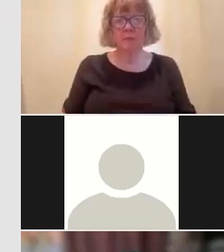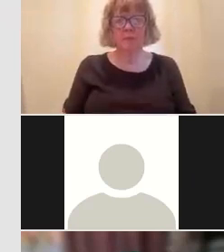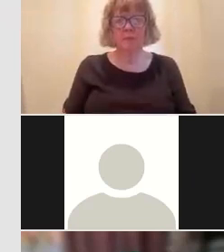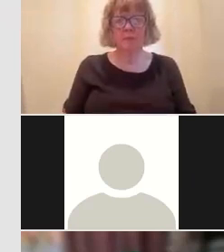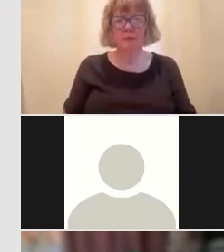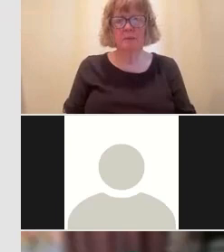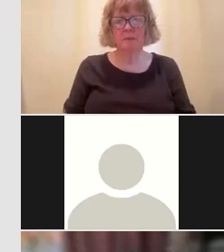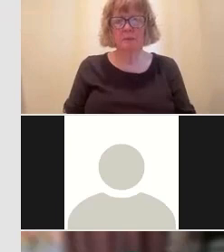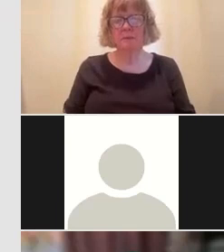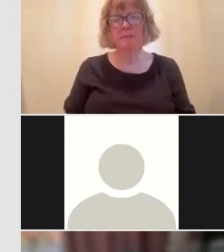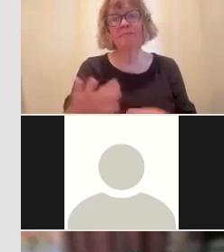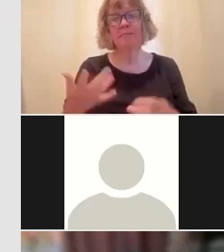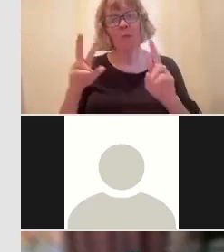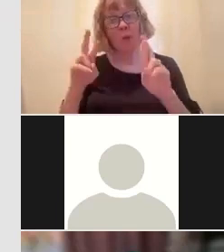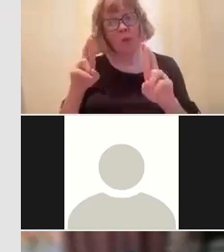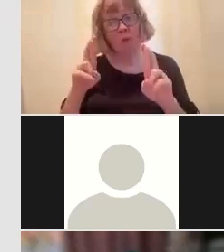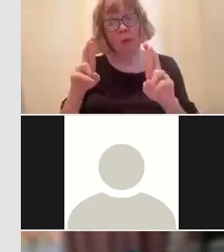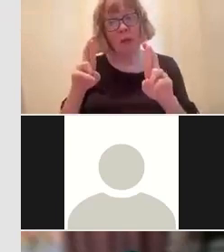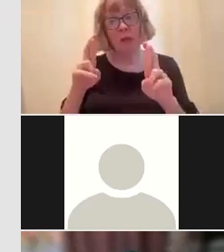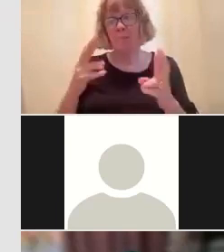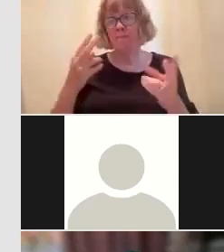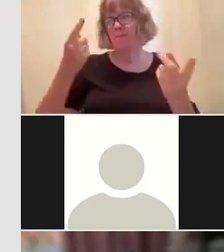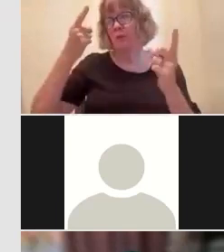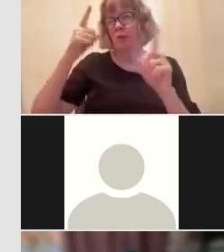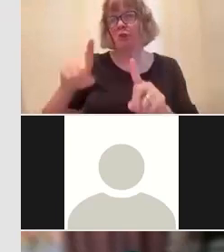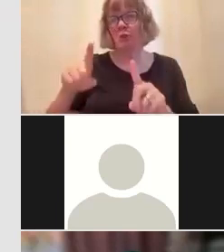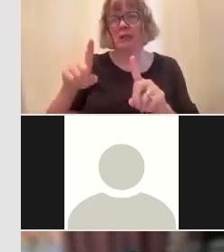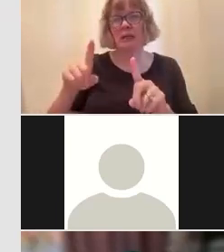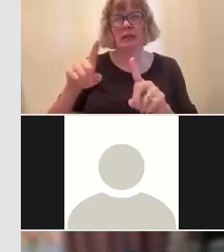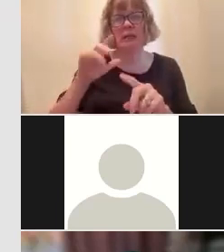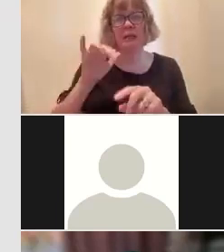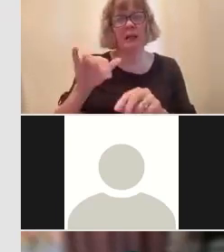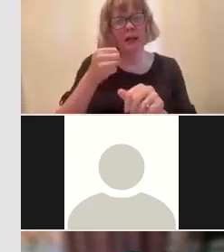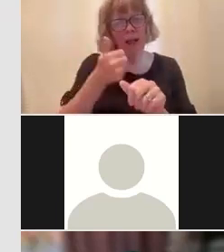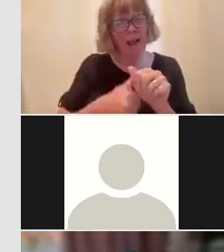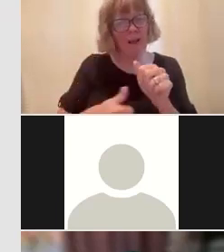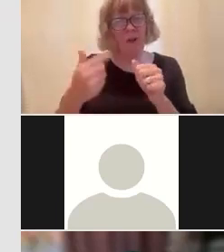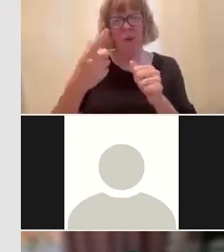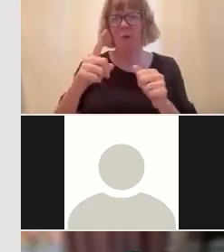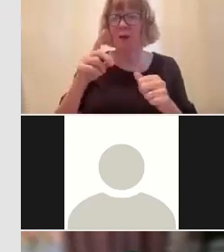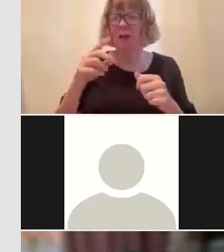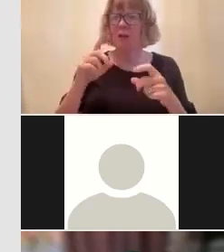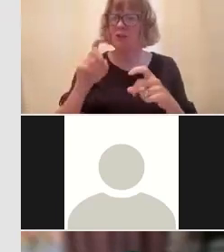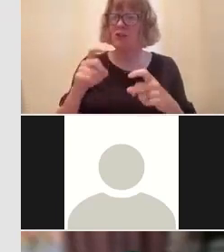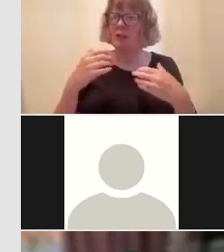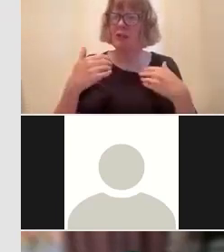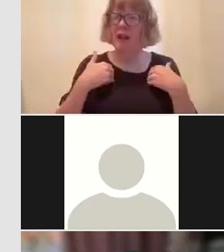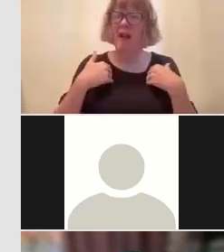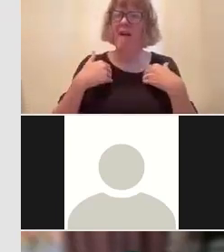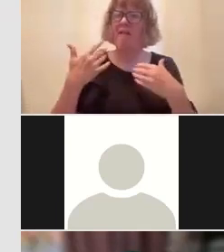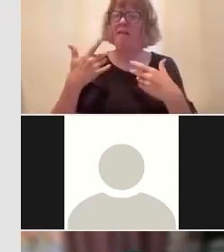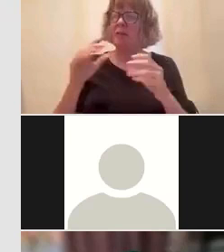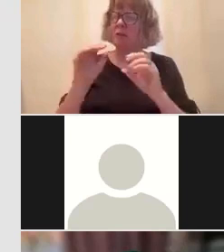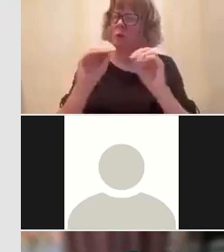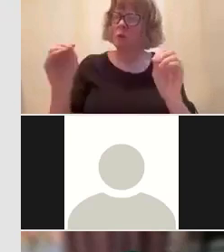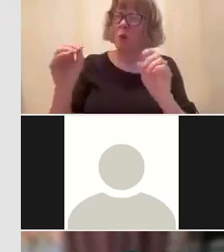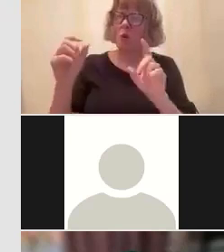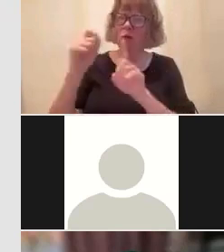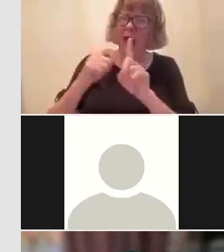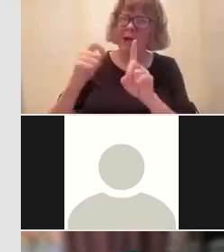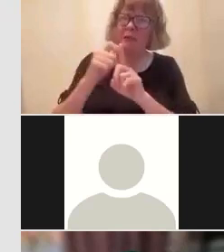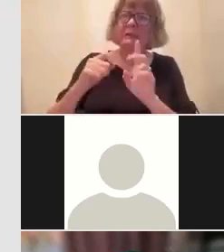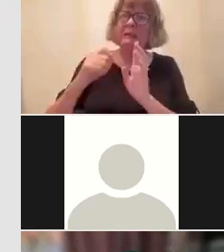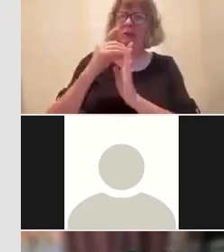So hopefully we can all agree that everyone deserves freedom from harassment, discrimination, and